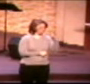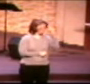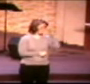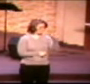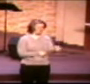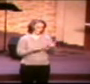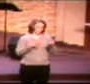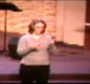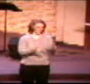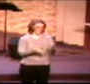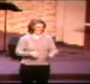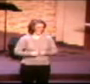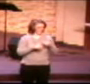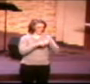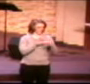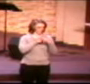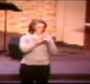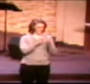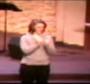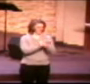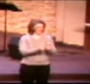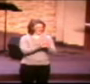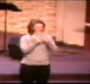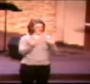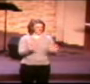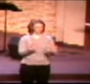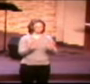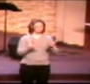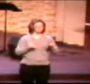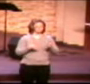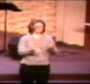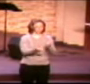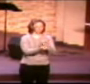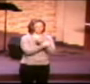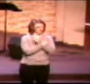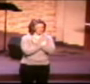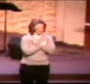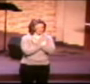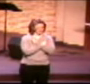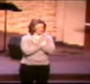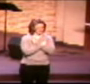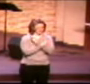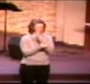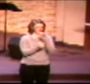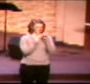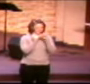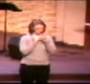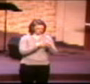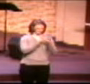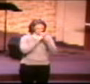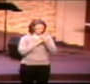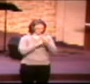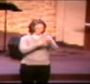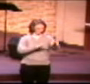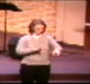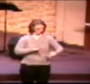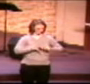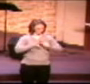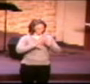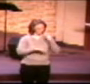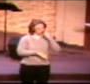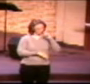way to live in relationship with light was to allow love to be the steady guide and anchor for your